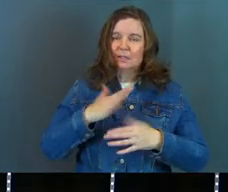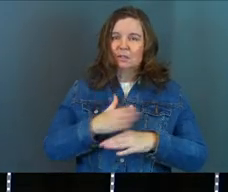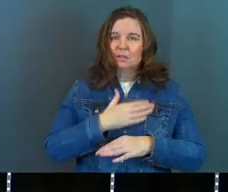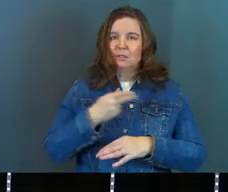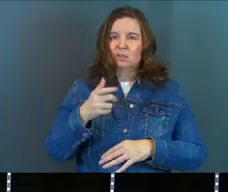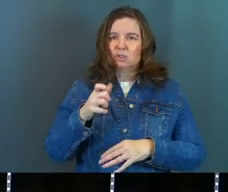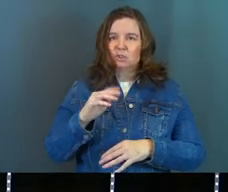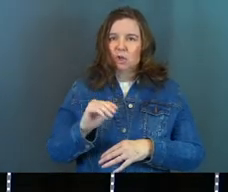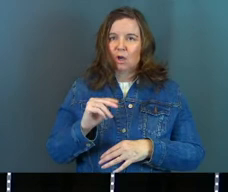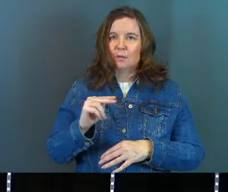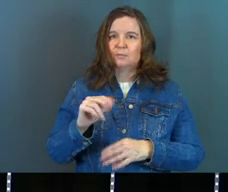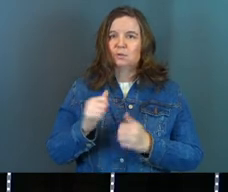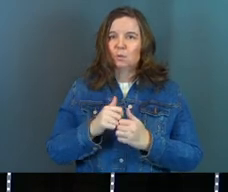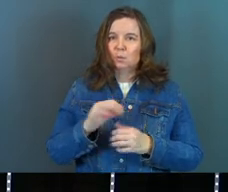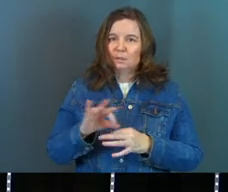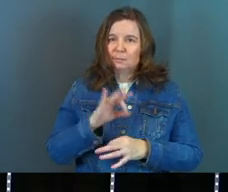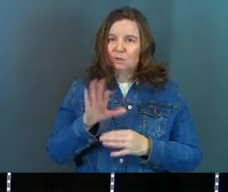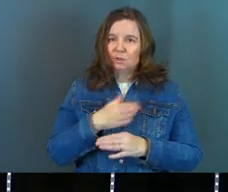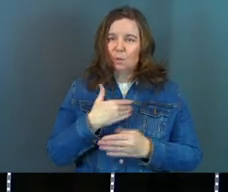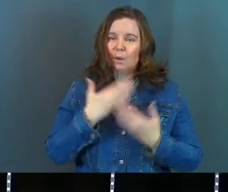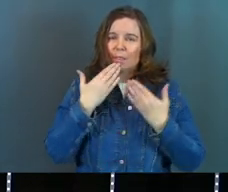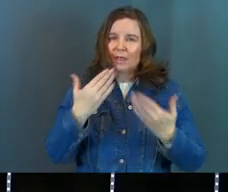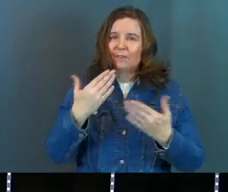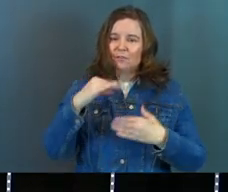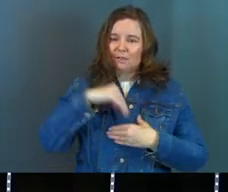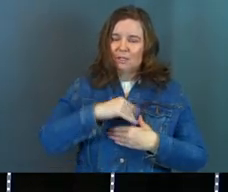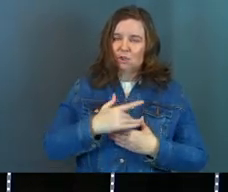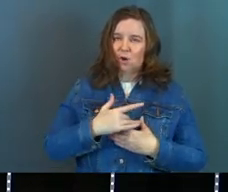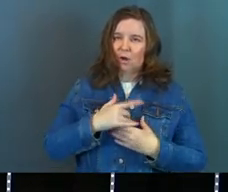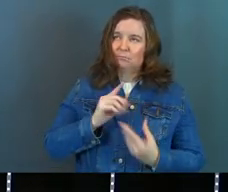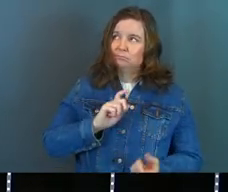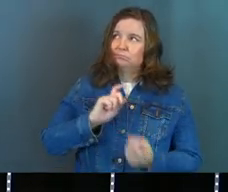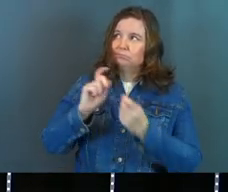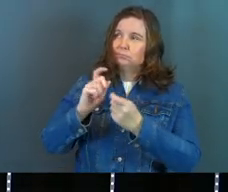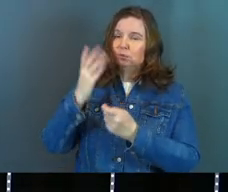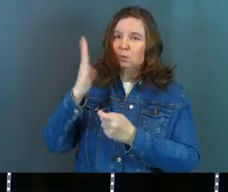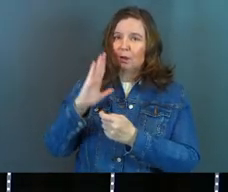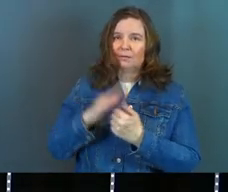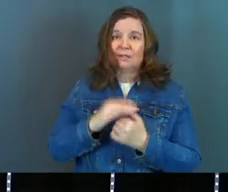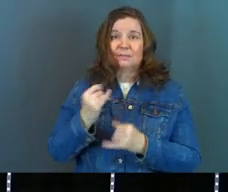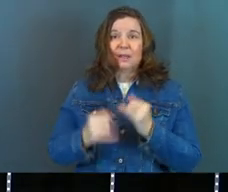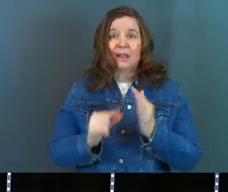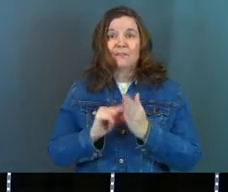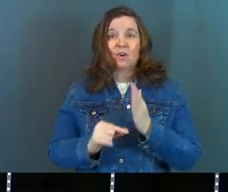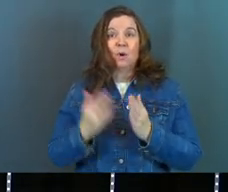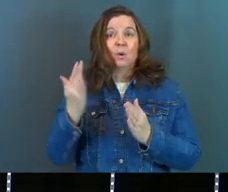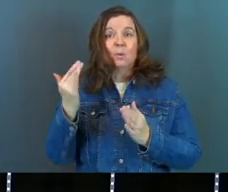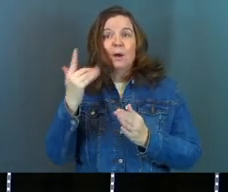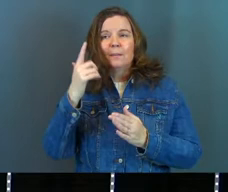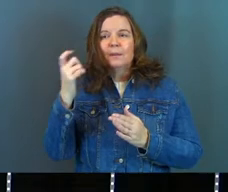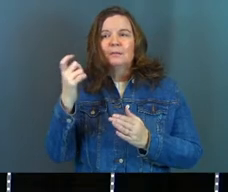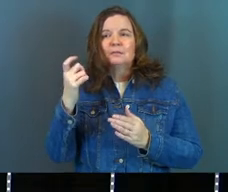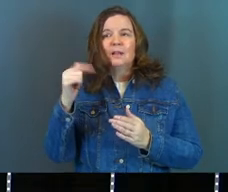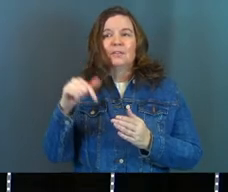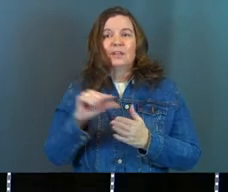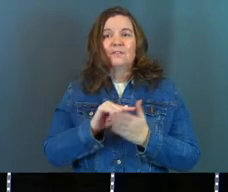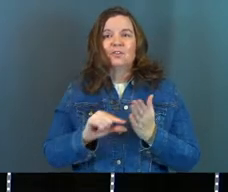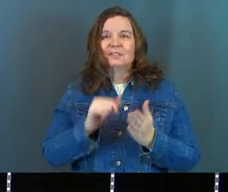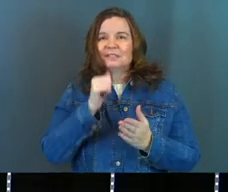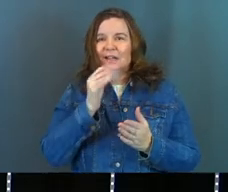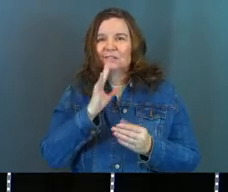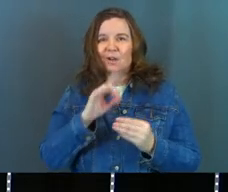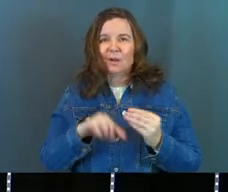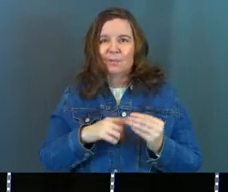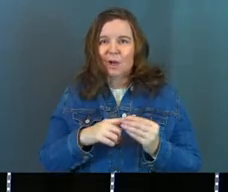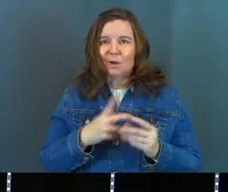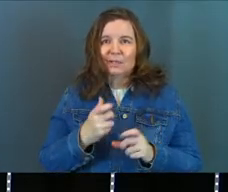spiritual songs with thankfulness in your hearts to God. It's my last verse because this verse isn't